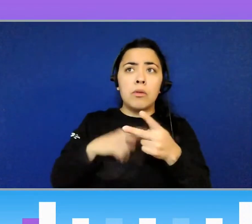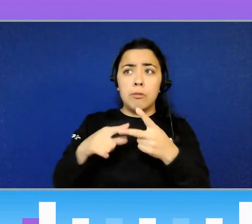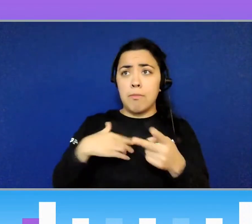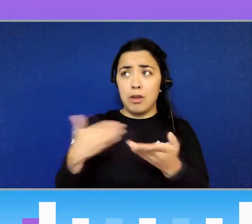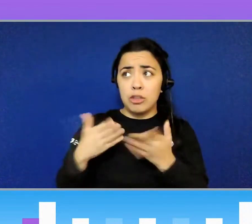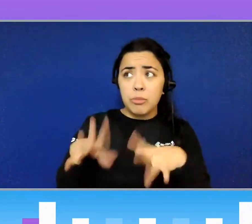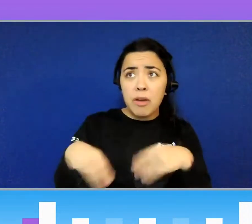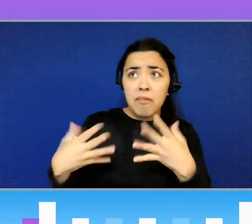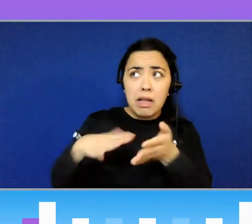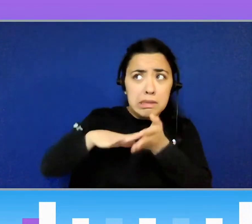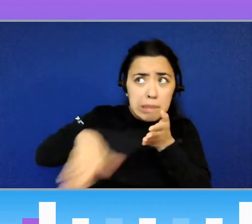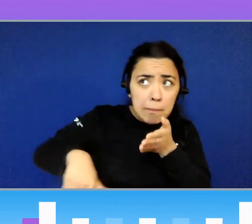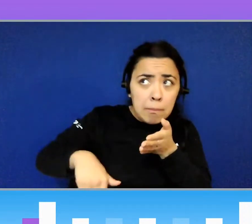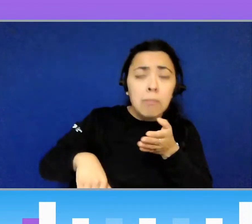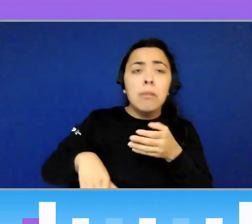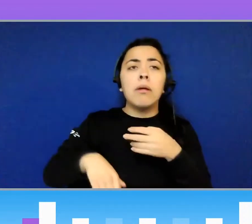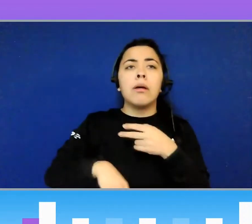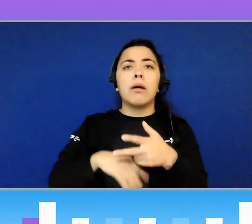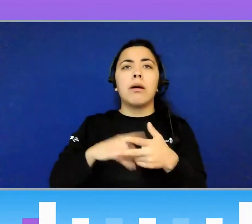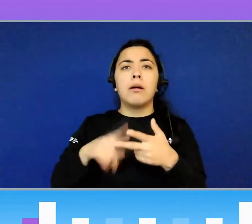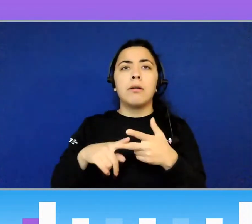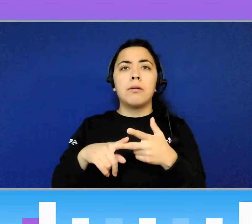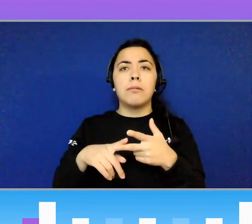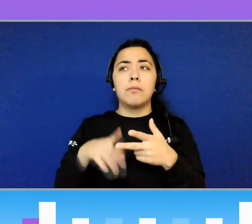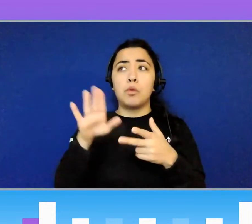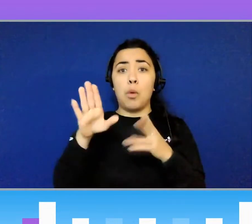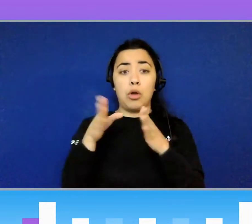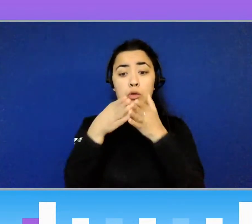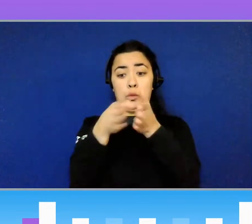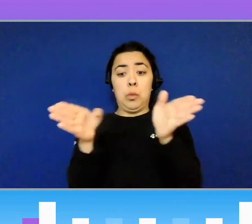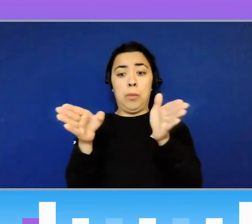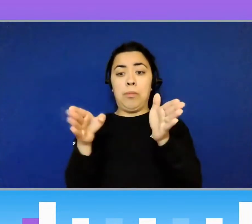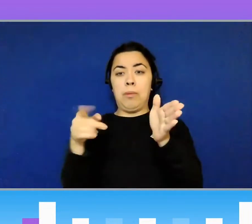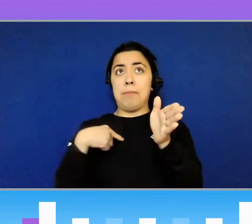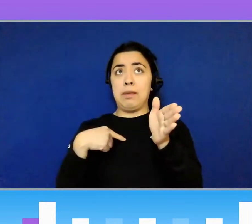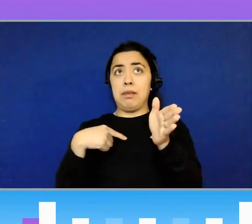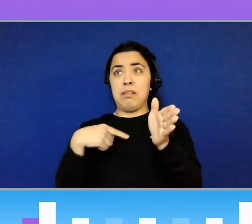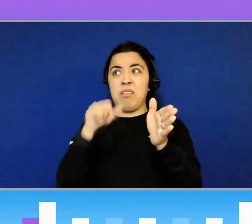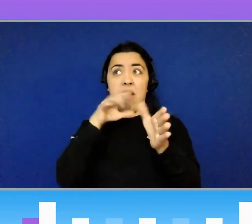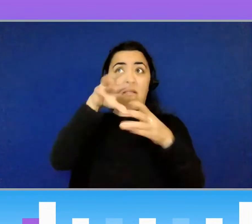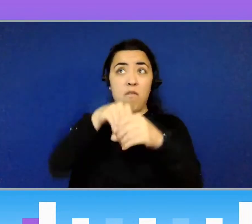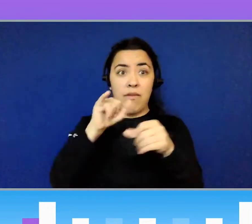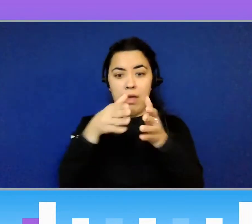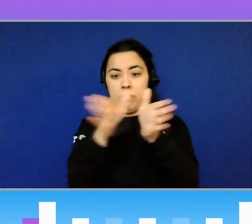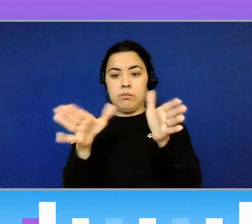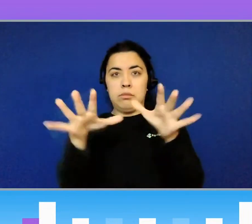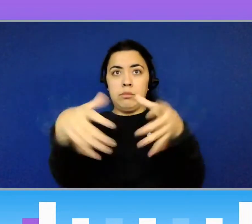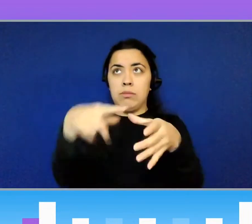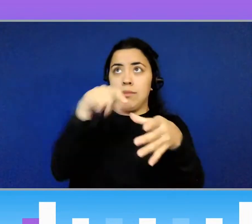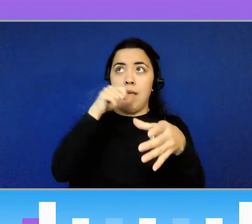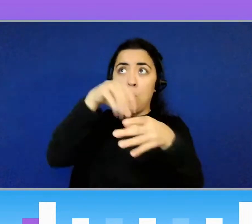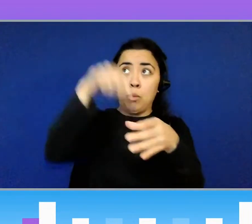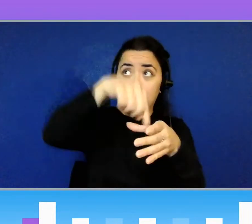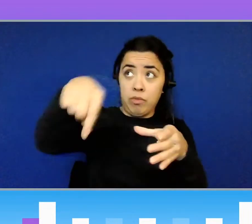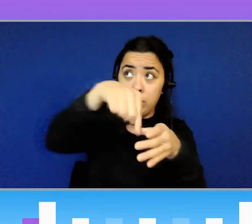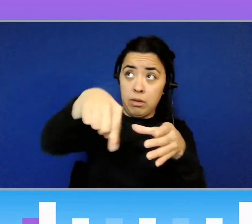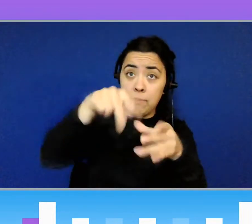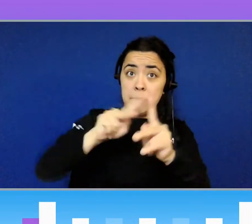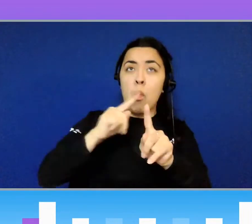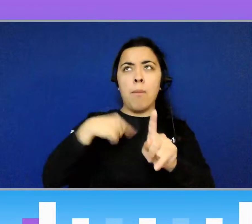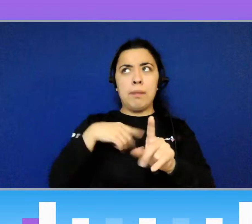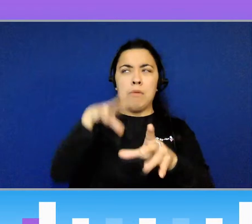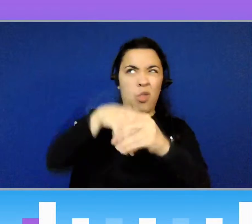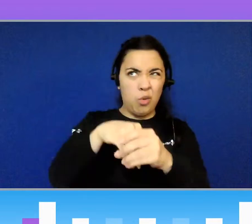Is it out of scope? And it is really a concern, because I think